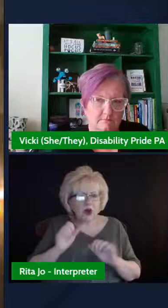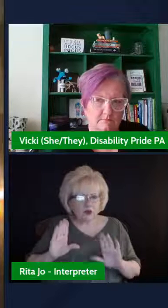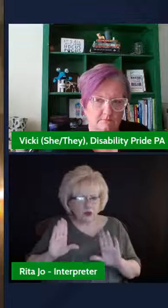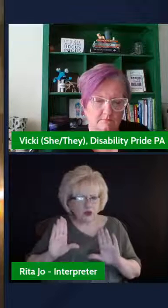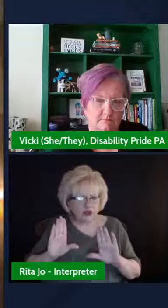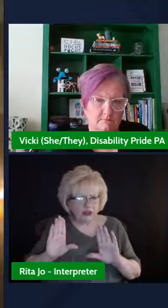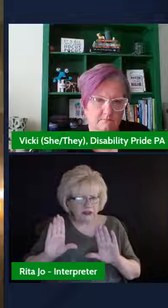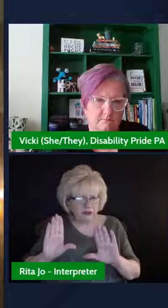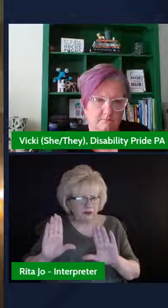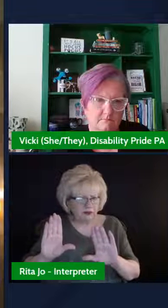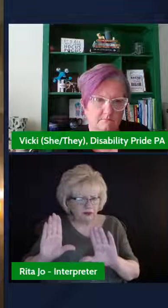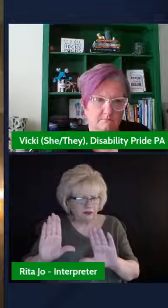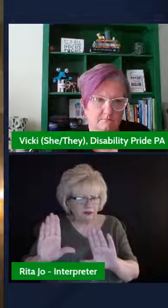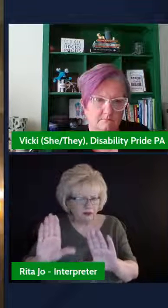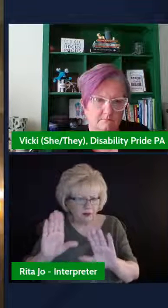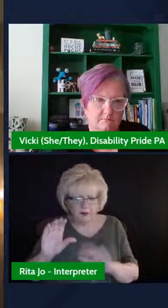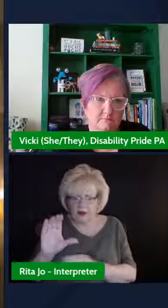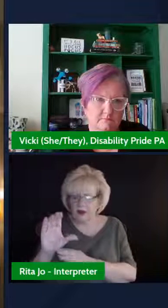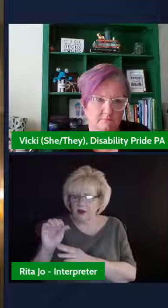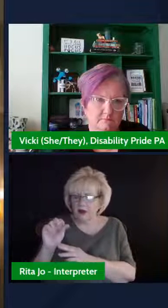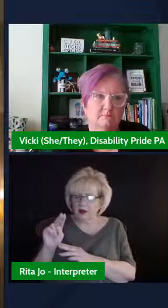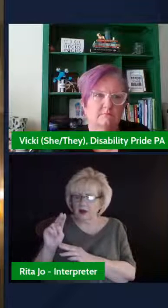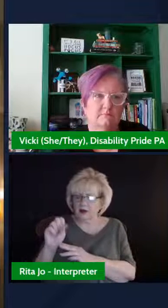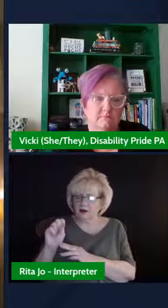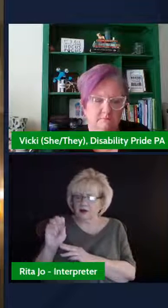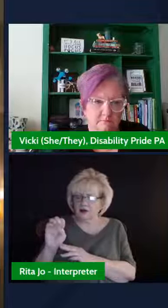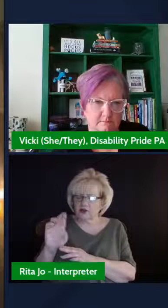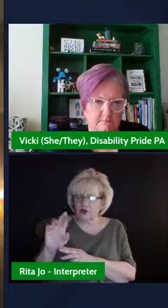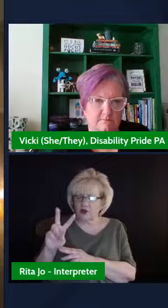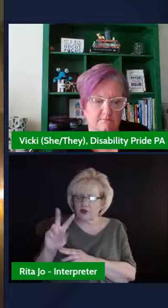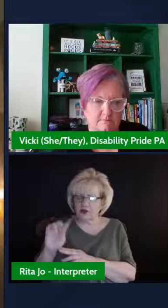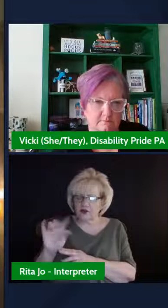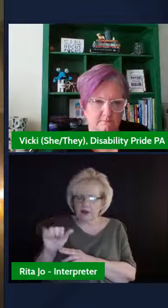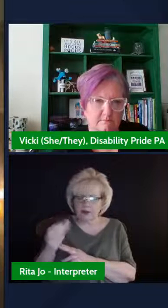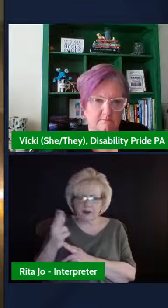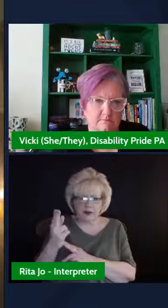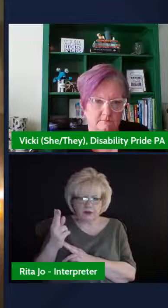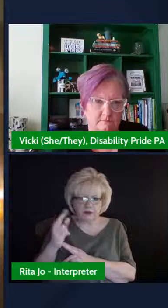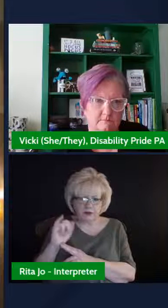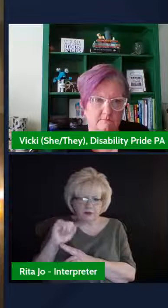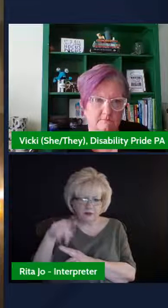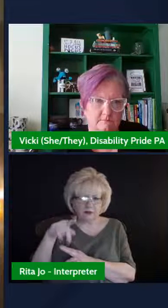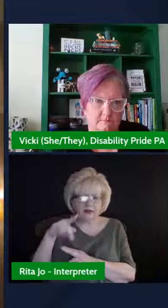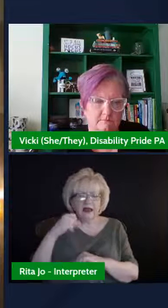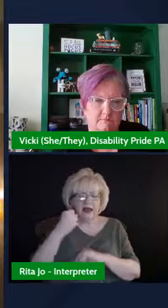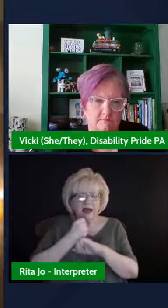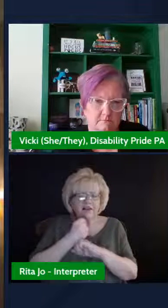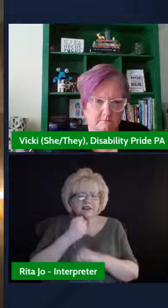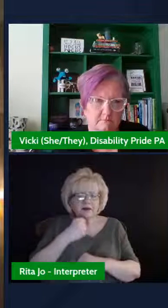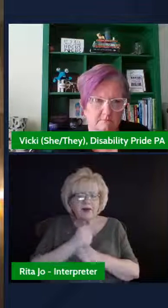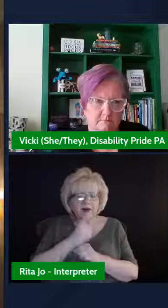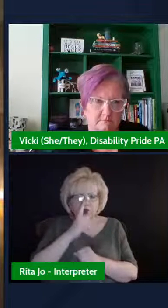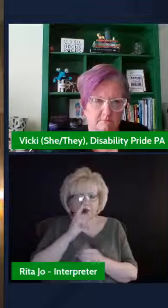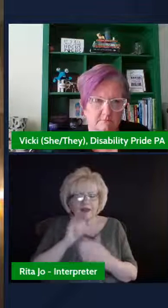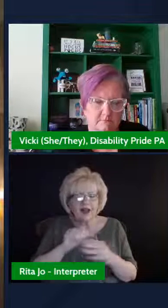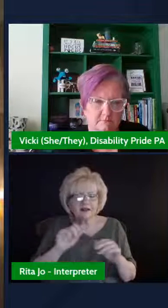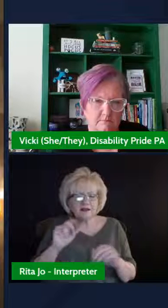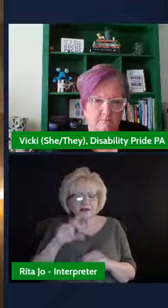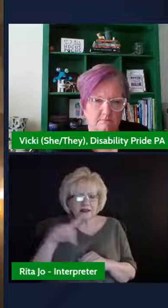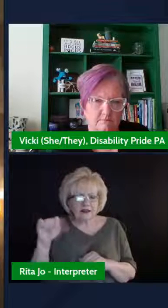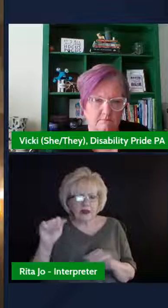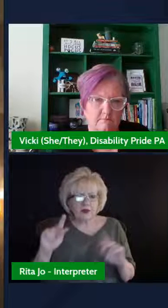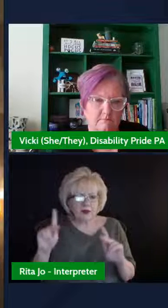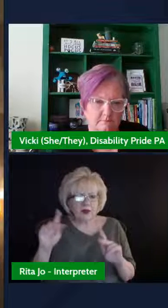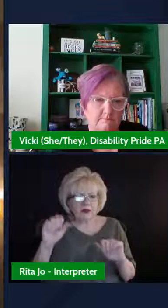of conservatorship advocacy and making sure that disabled people um,